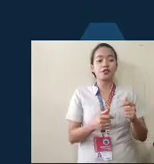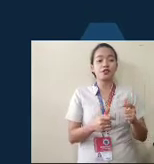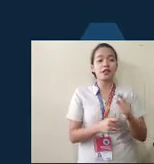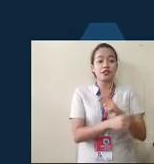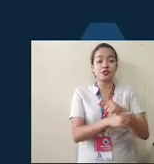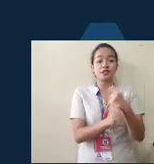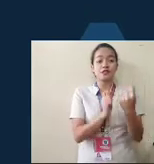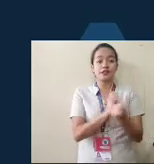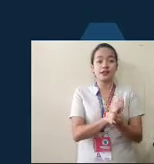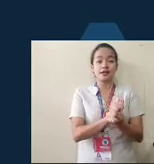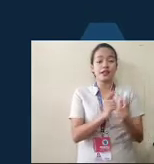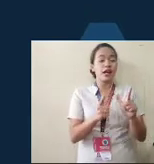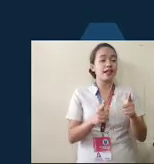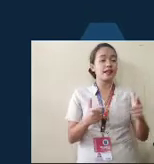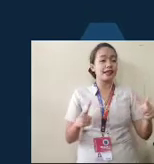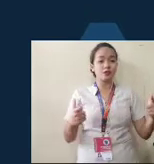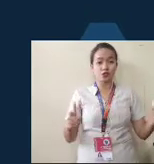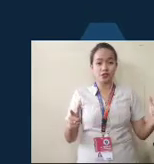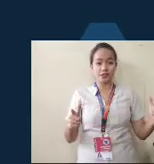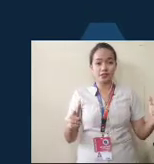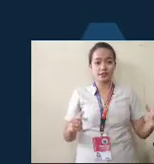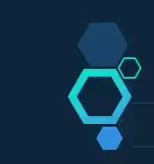languages.